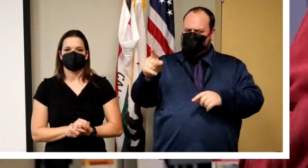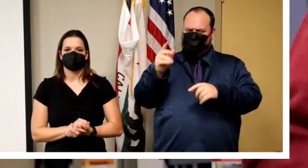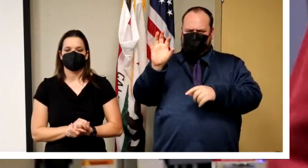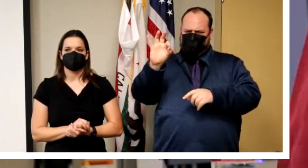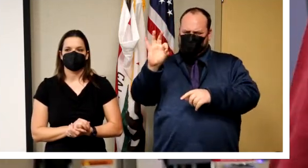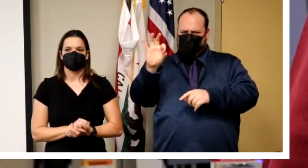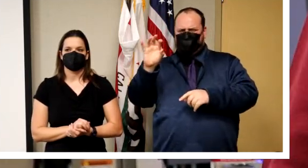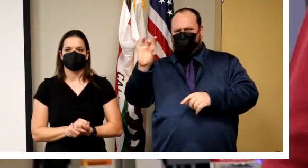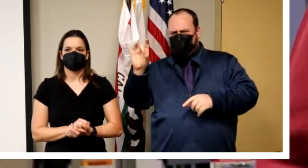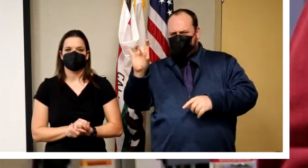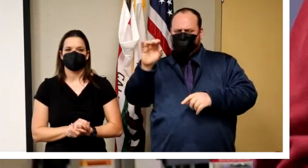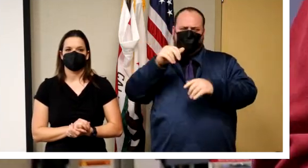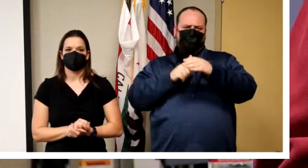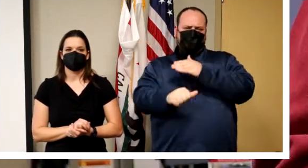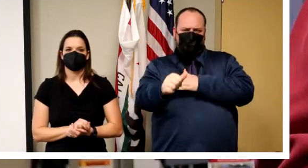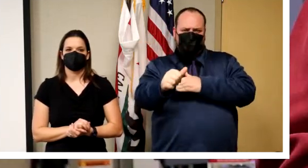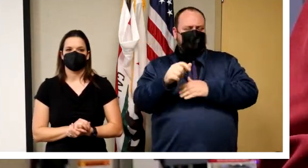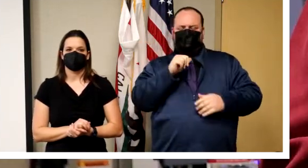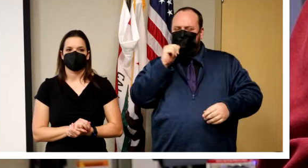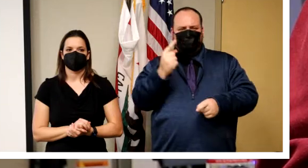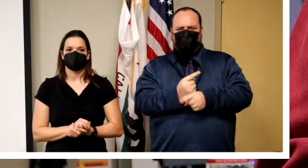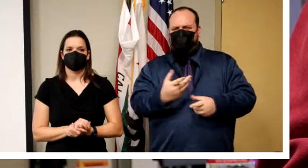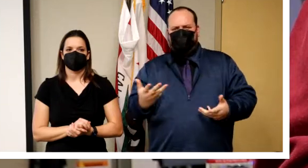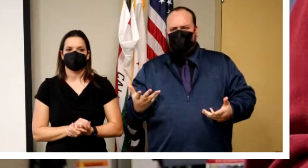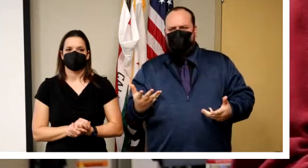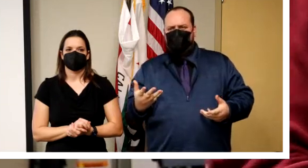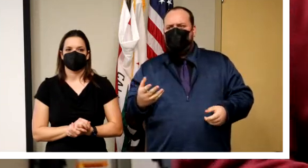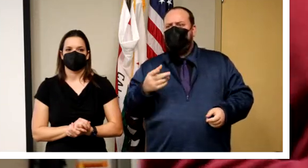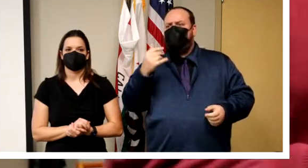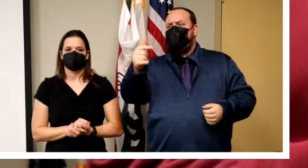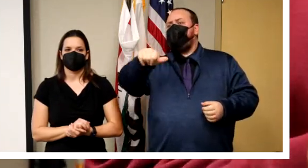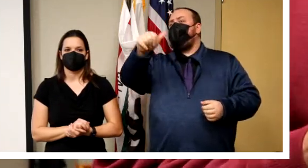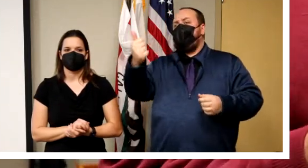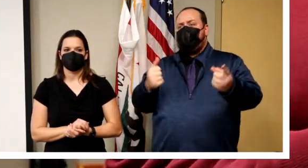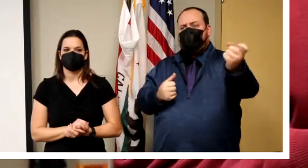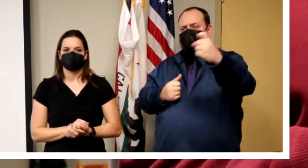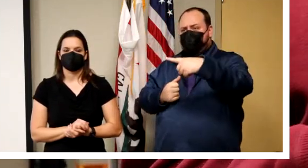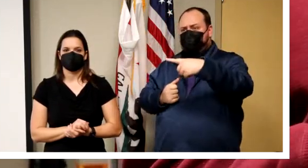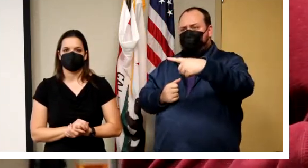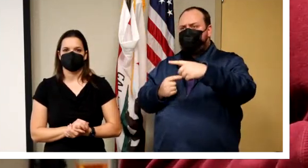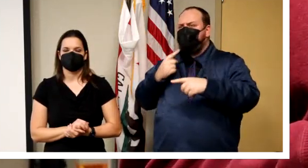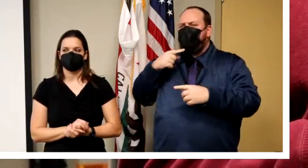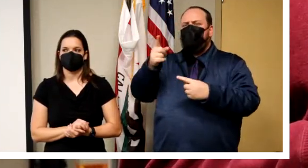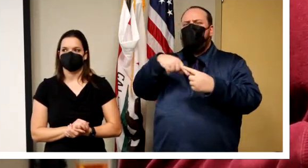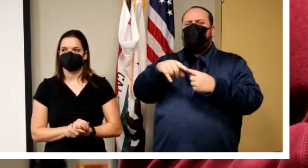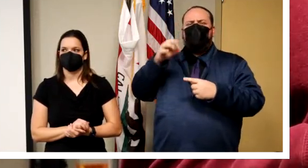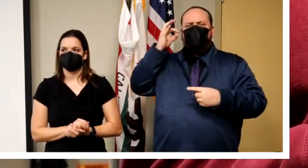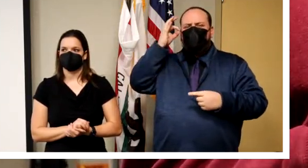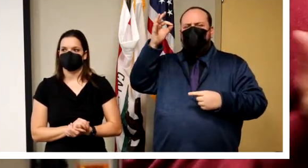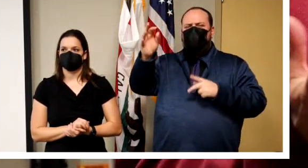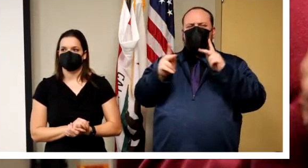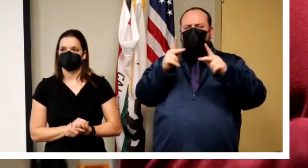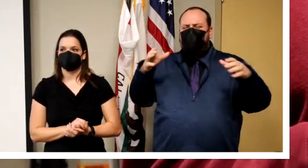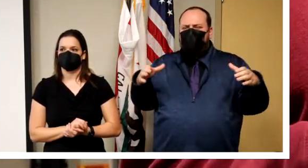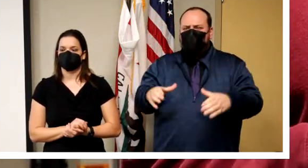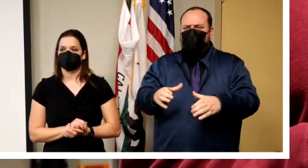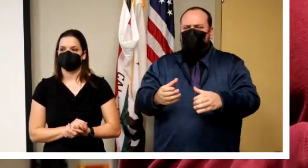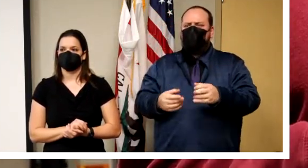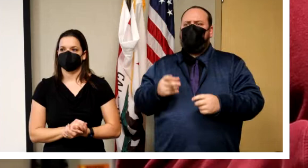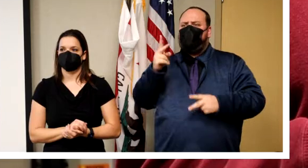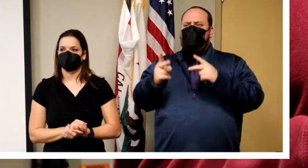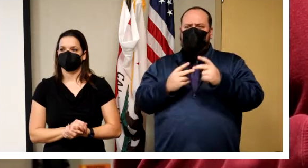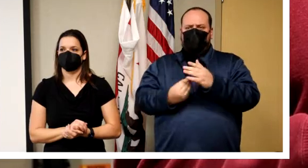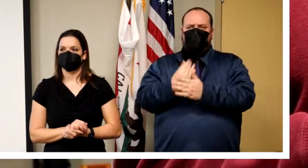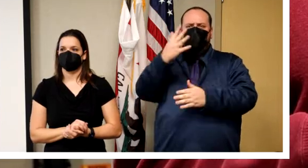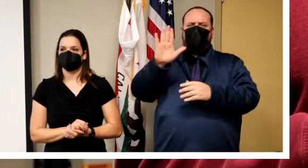under or 8% under, and that makes sense. That leads to another question I have. So okay. What about future population growth? Do we have to take that into